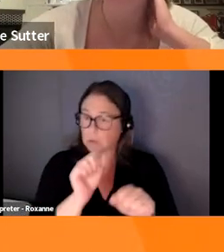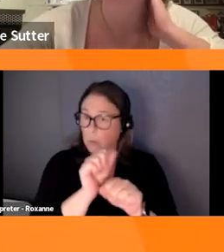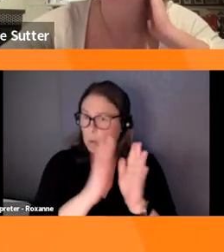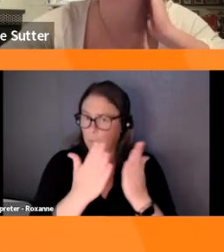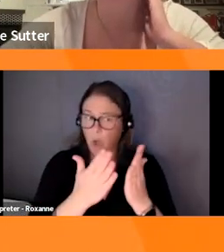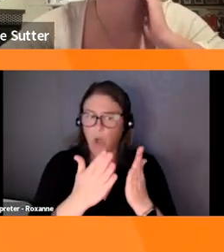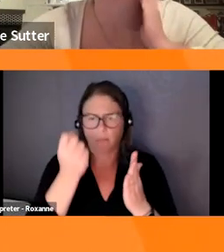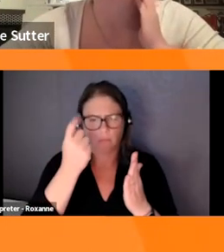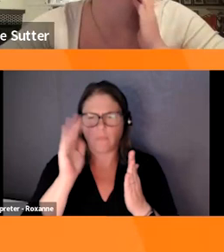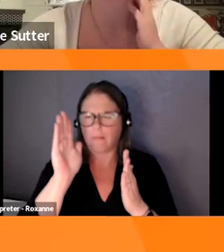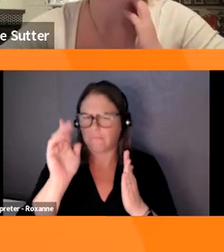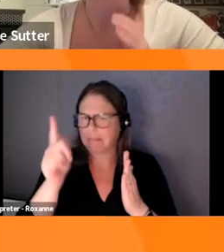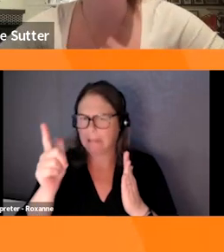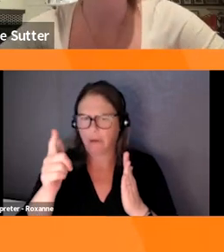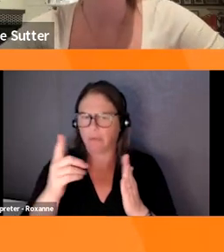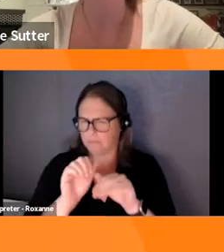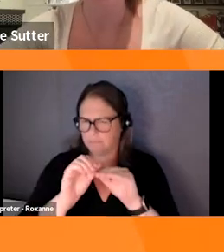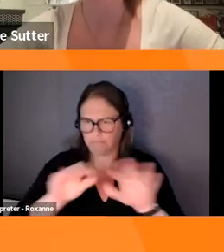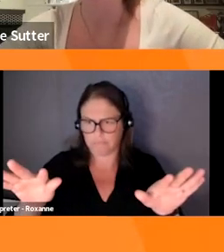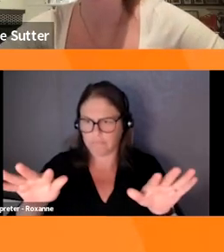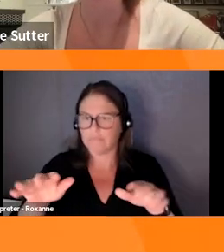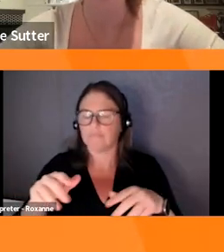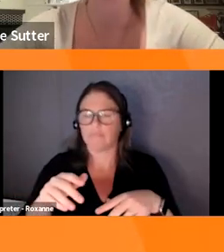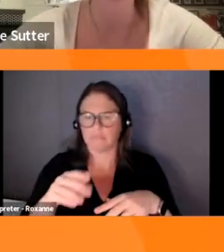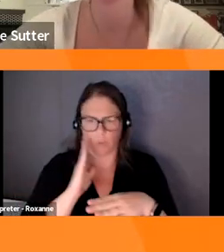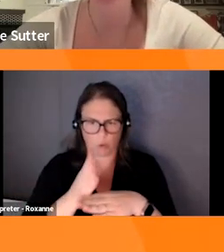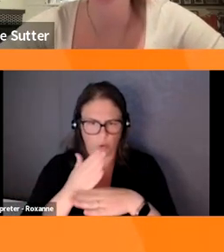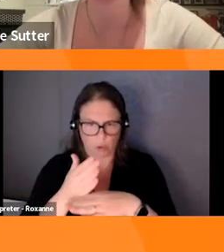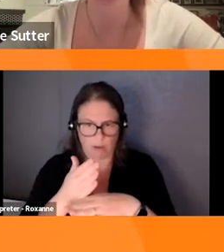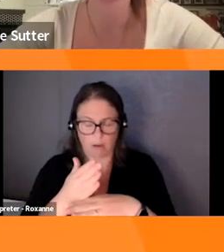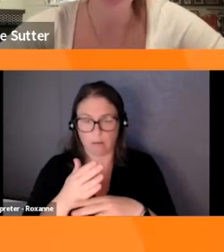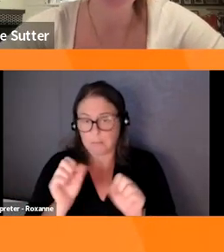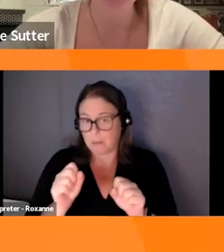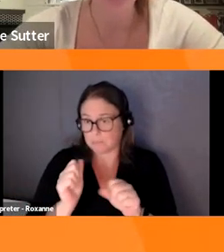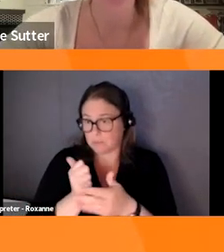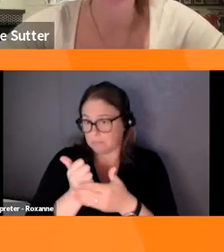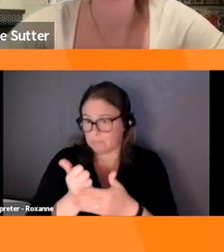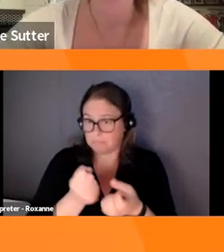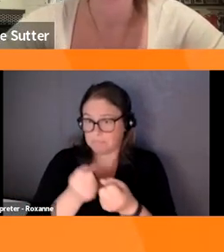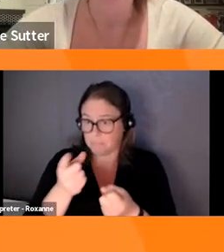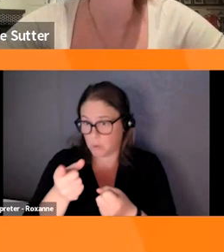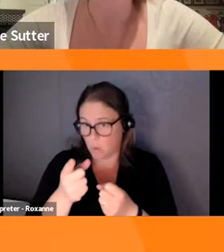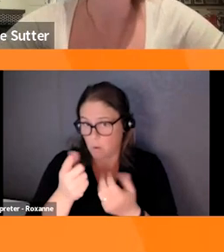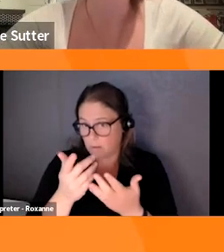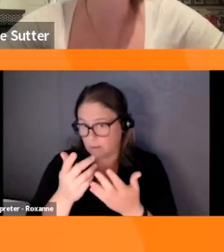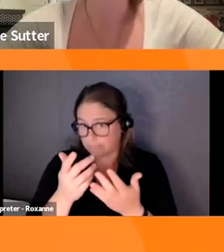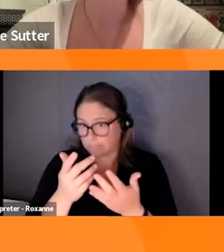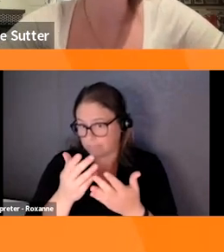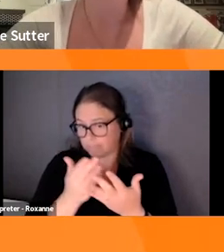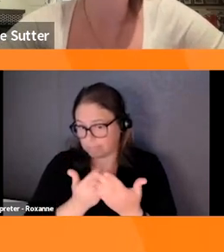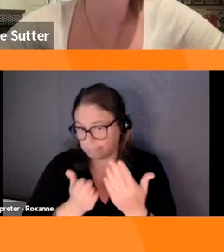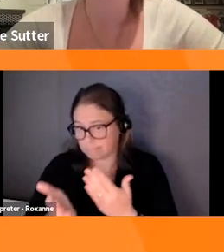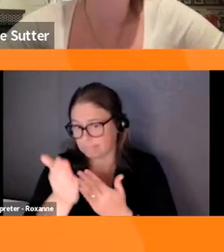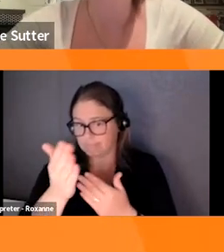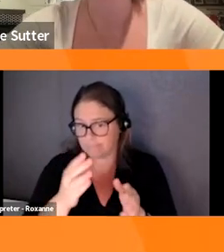it to you later in case it's helpful with you on your sustainability journey. And then it all starts